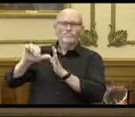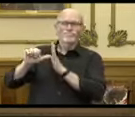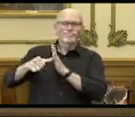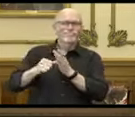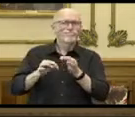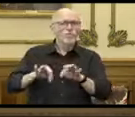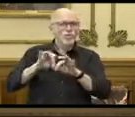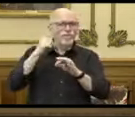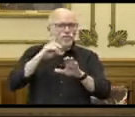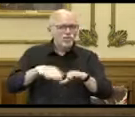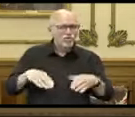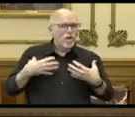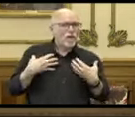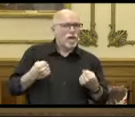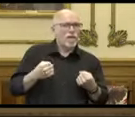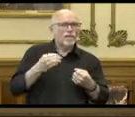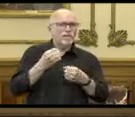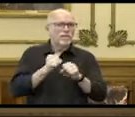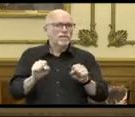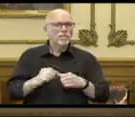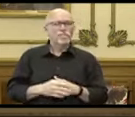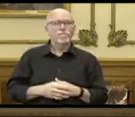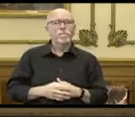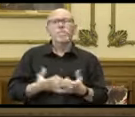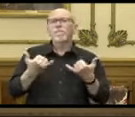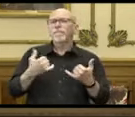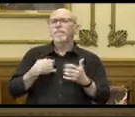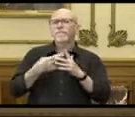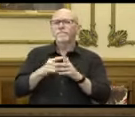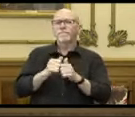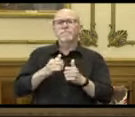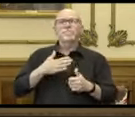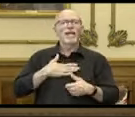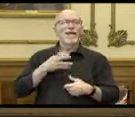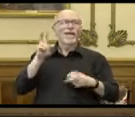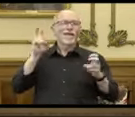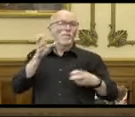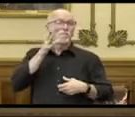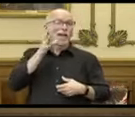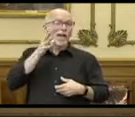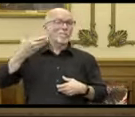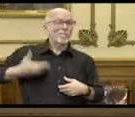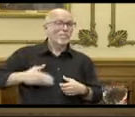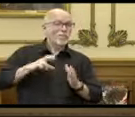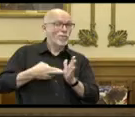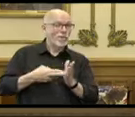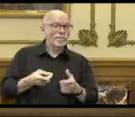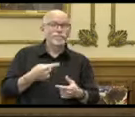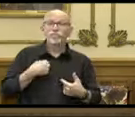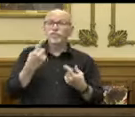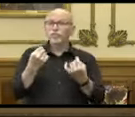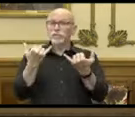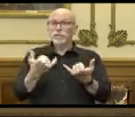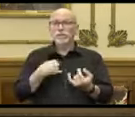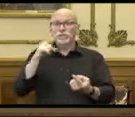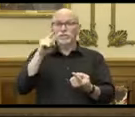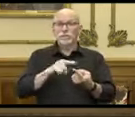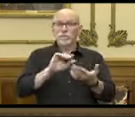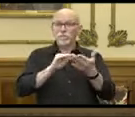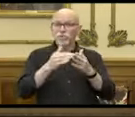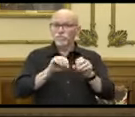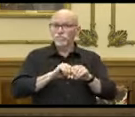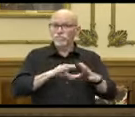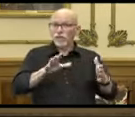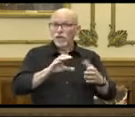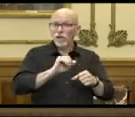and well-being. So I'm going to start with my mom voice. What we do now to decrease the community prevalence of